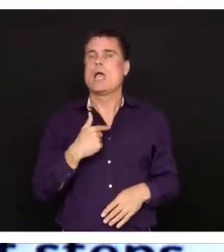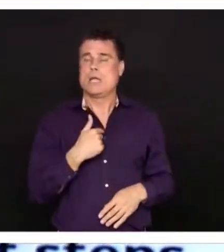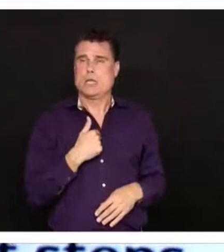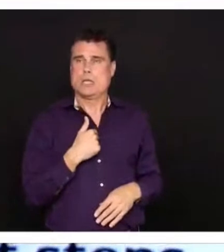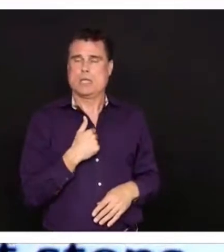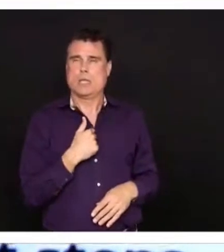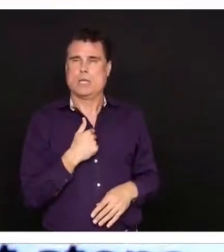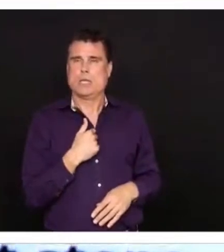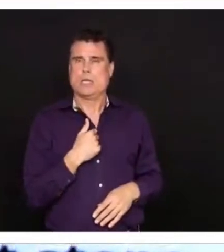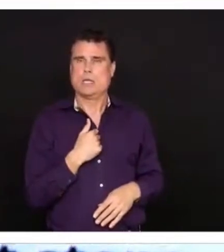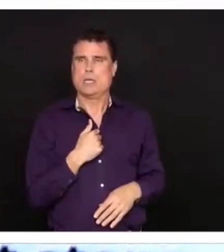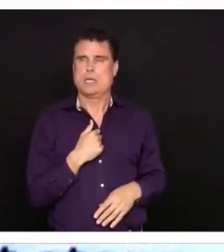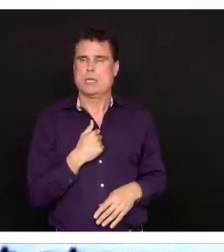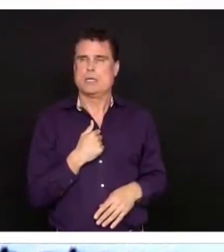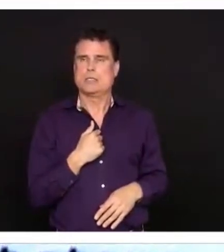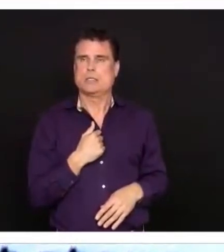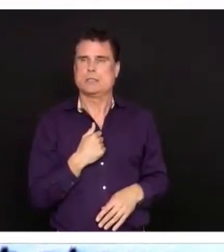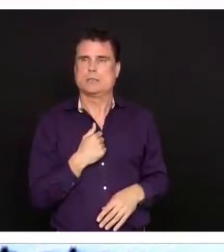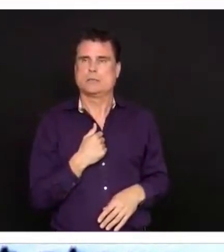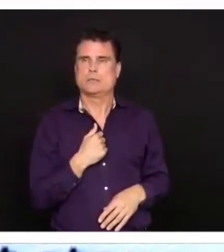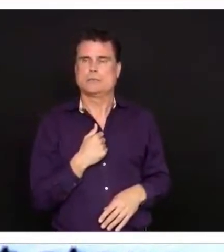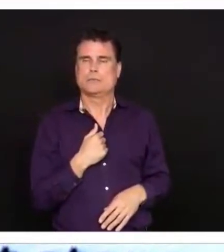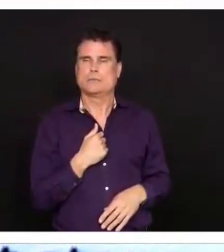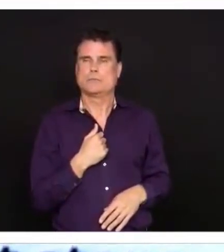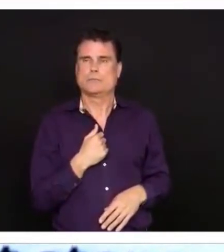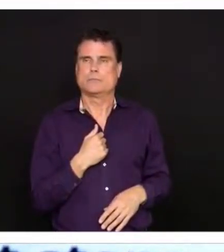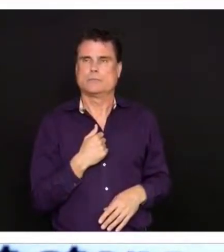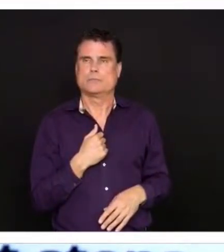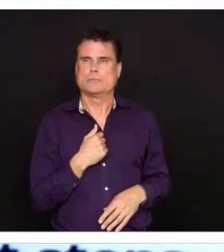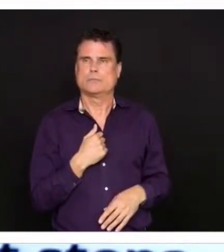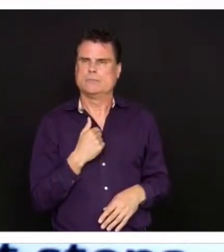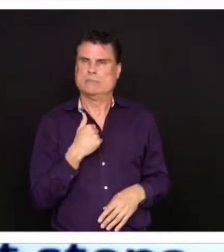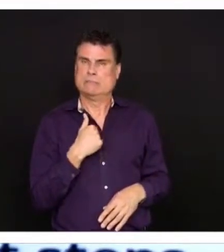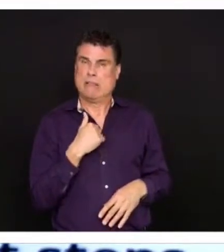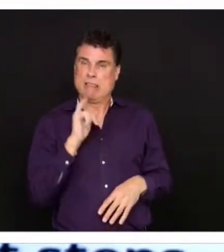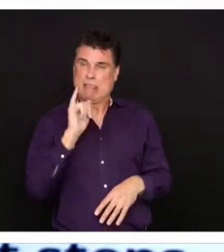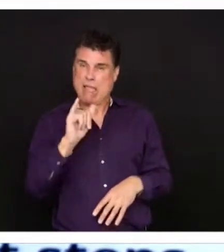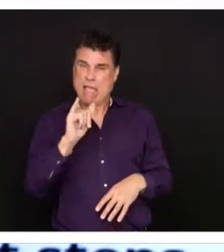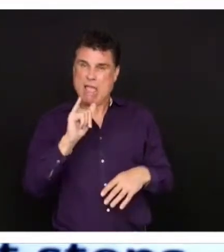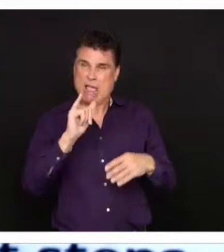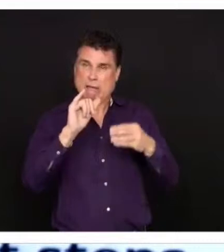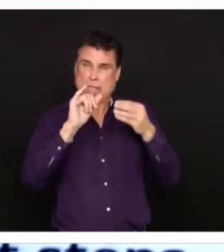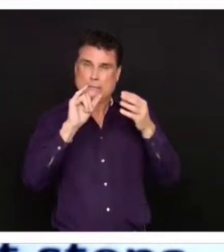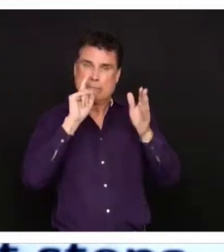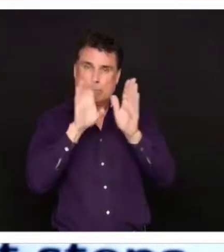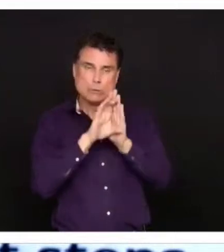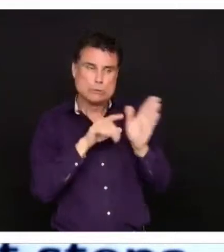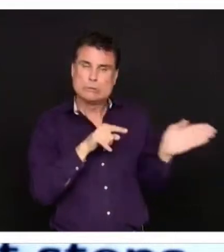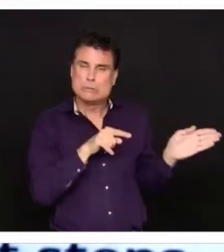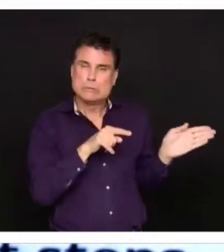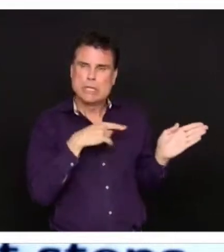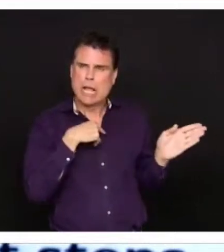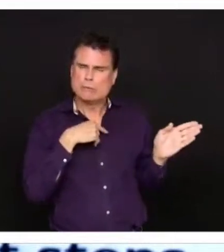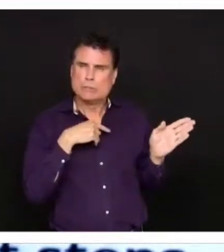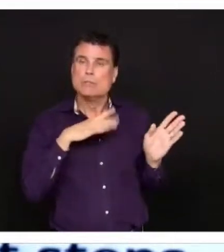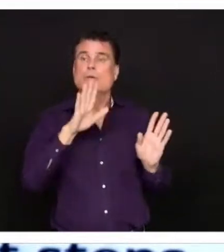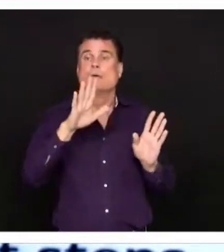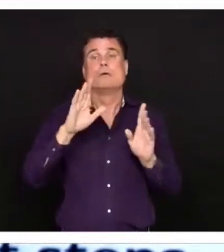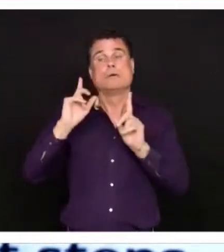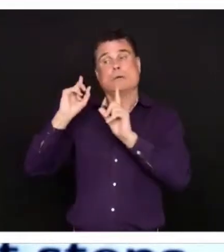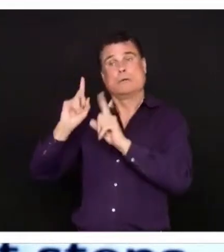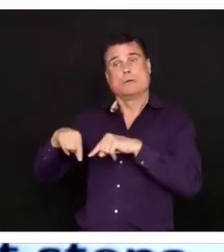say, I don't have the slide immediately in front of me, but what we've done is we've created more critical care capacity in the province. That's